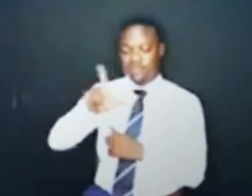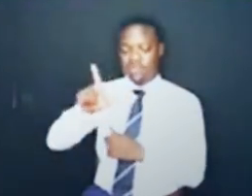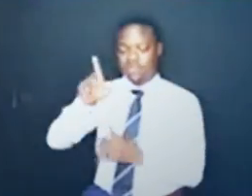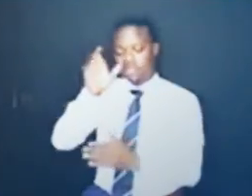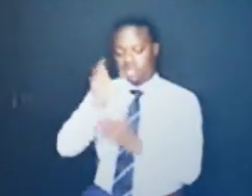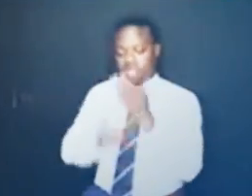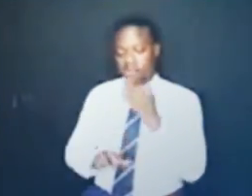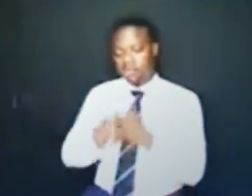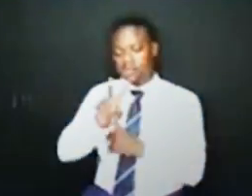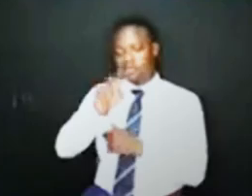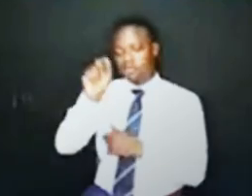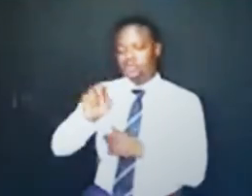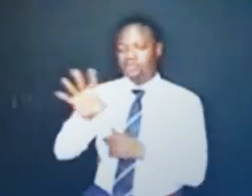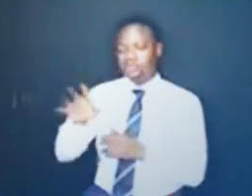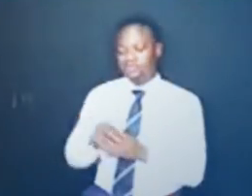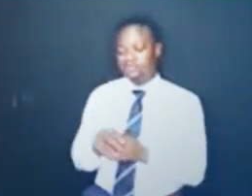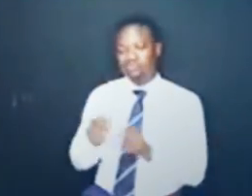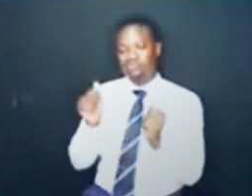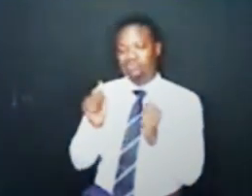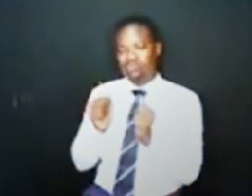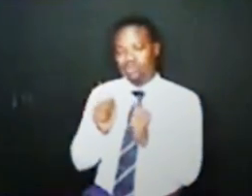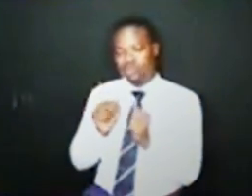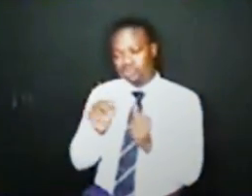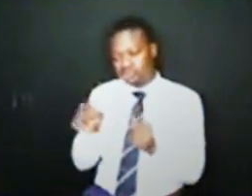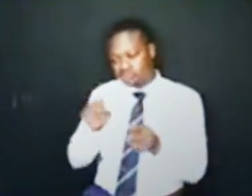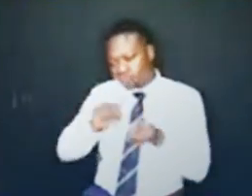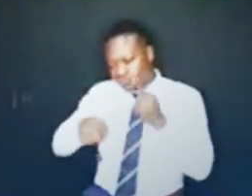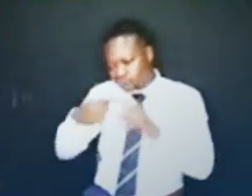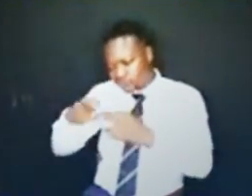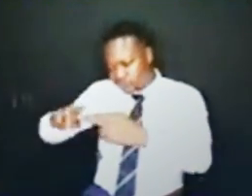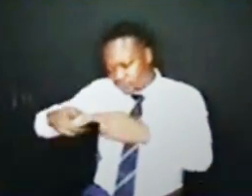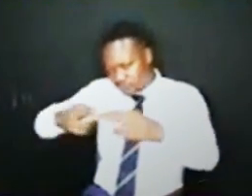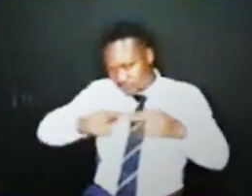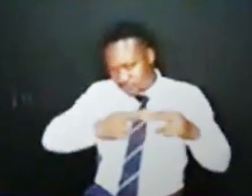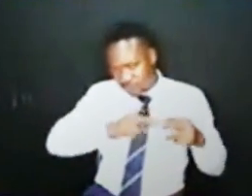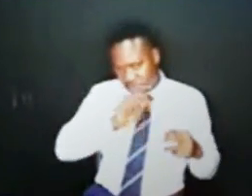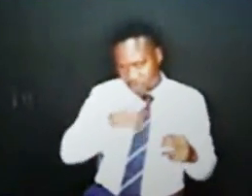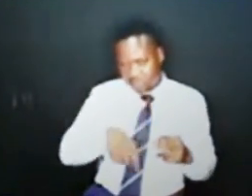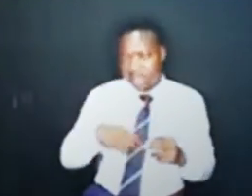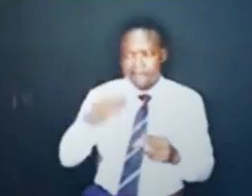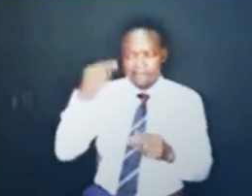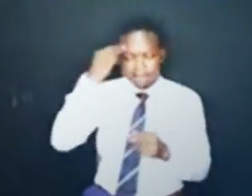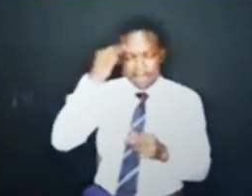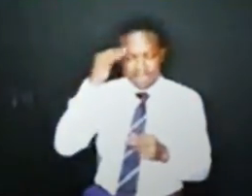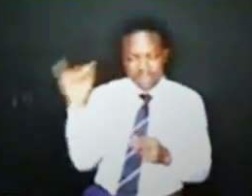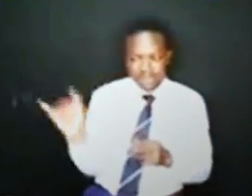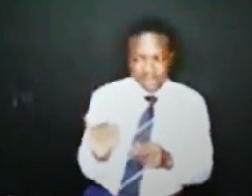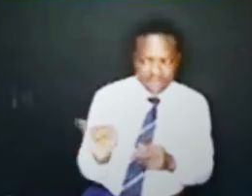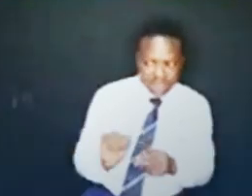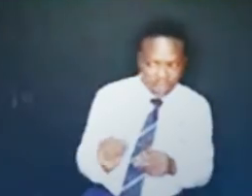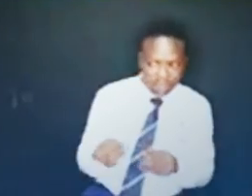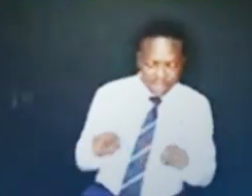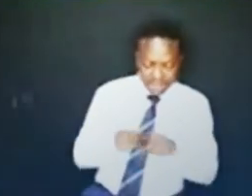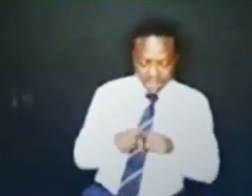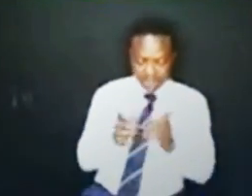Philippians 2:5. In your relationship with one another, have the same mindset as Christ